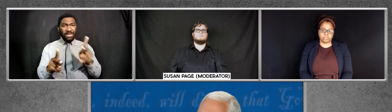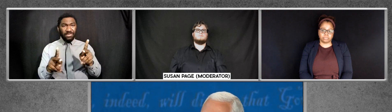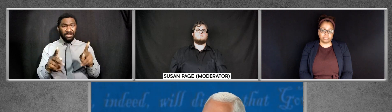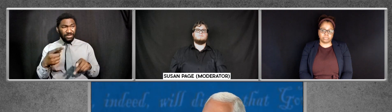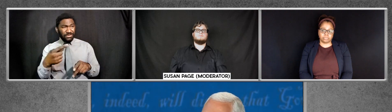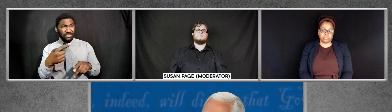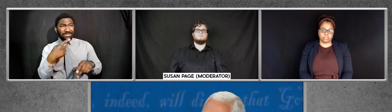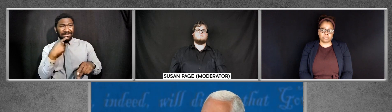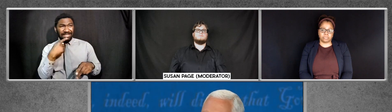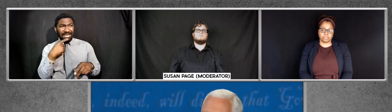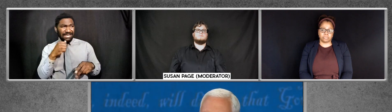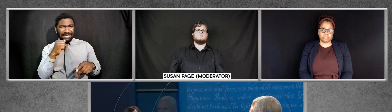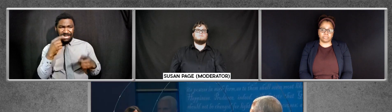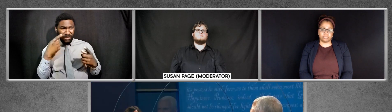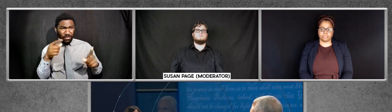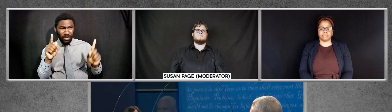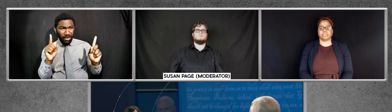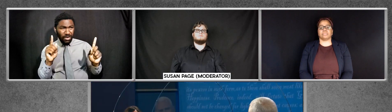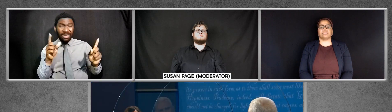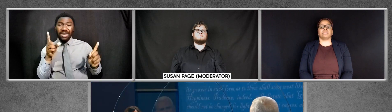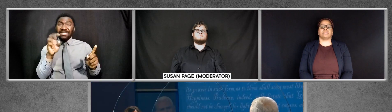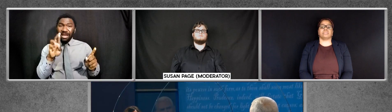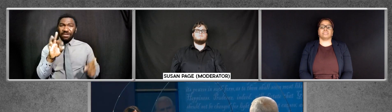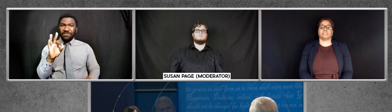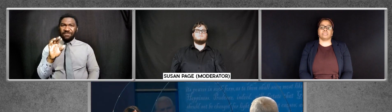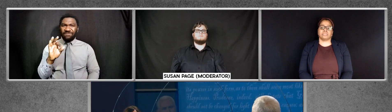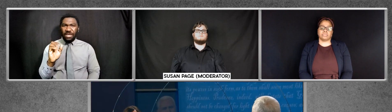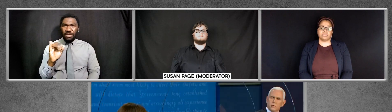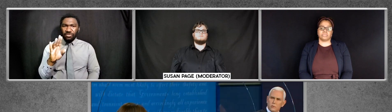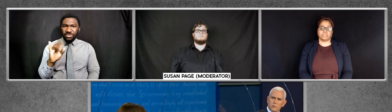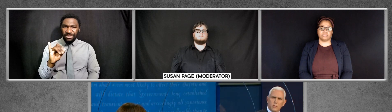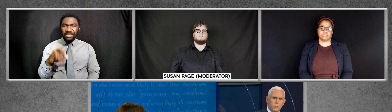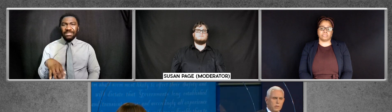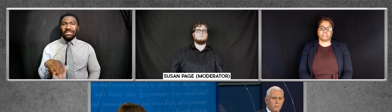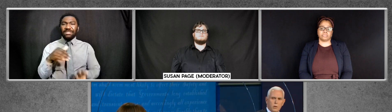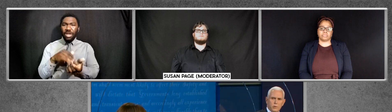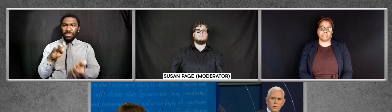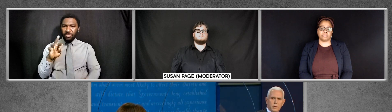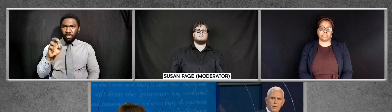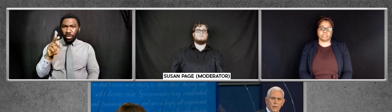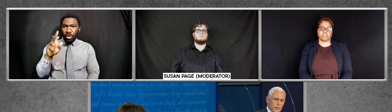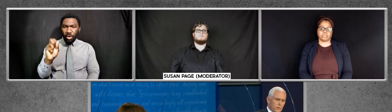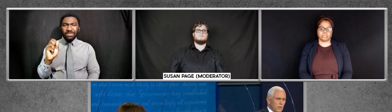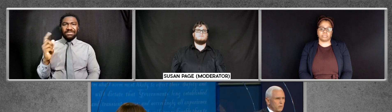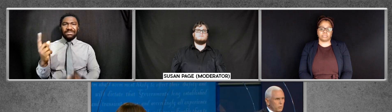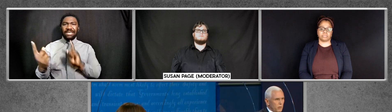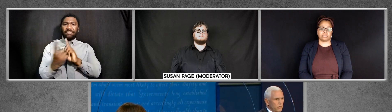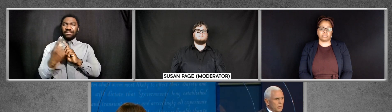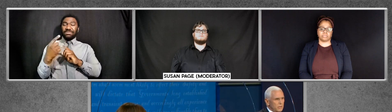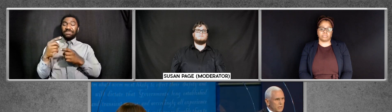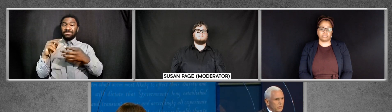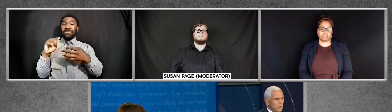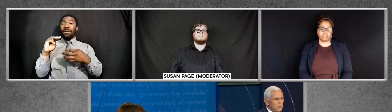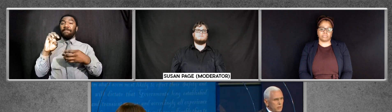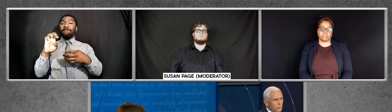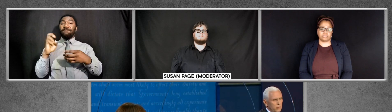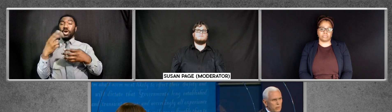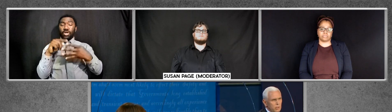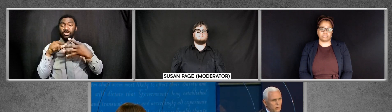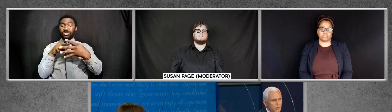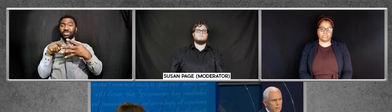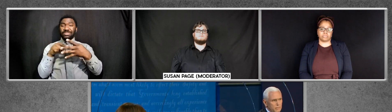worked, when Dr. Fauci and Dr. Birx and our medical experts came to us in the second week of March, they said if the president didn't take